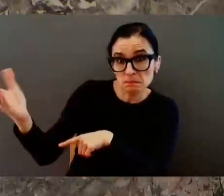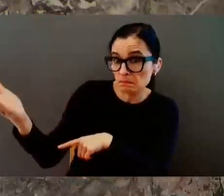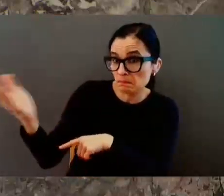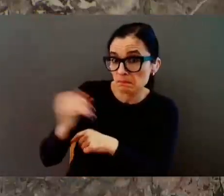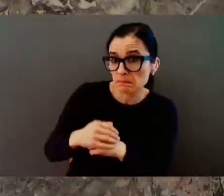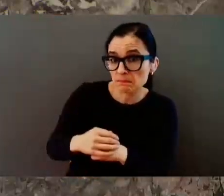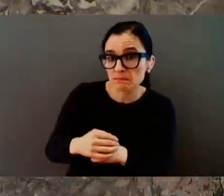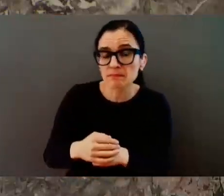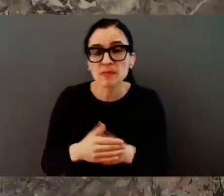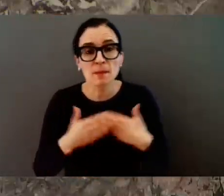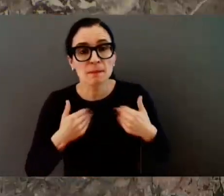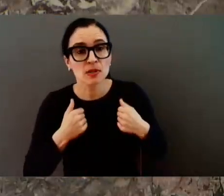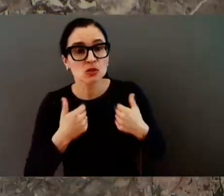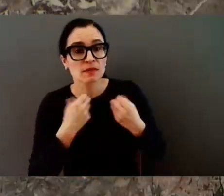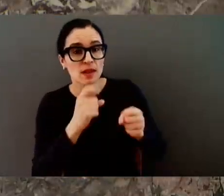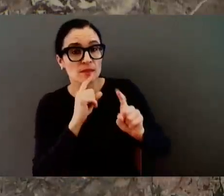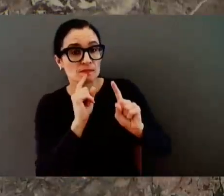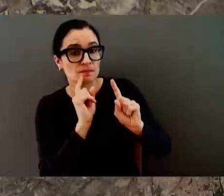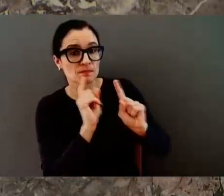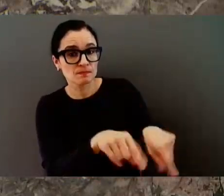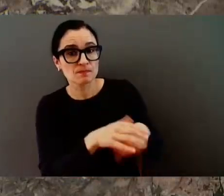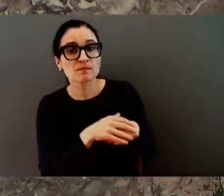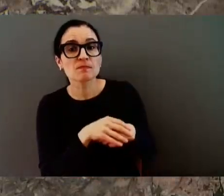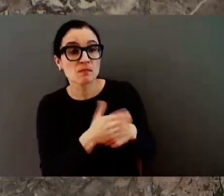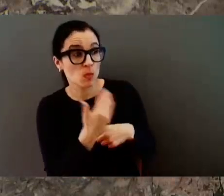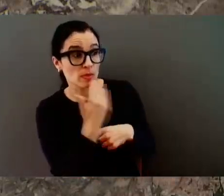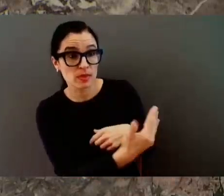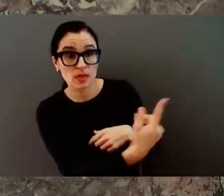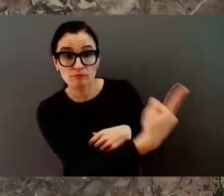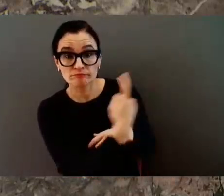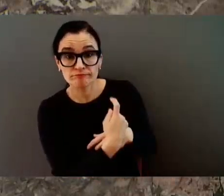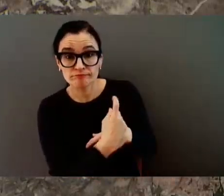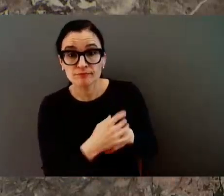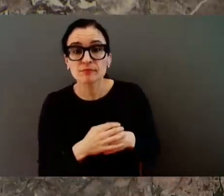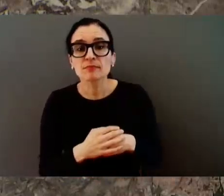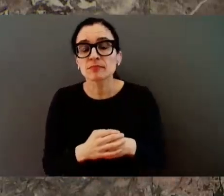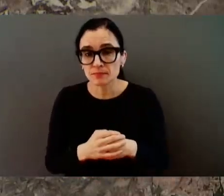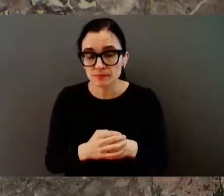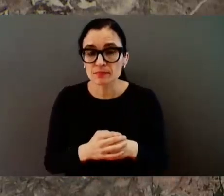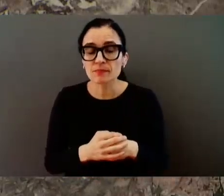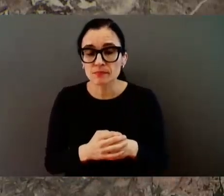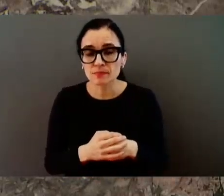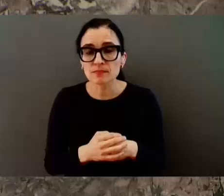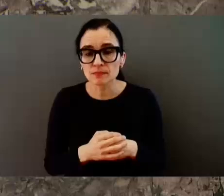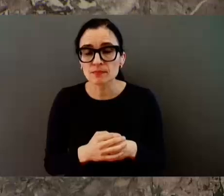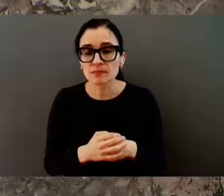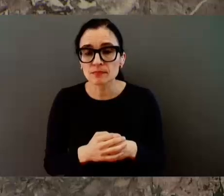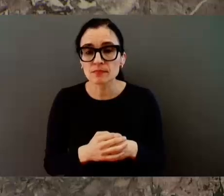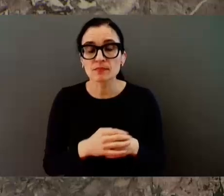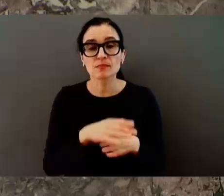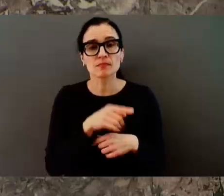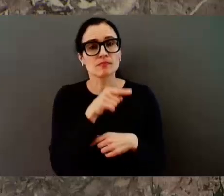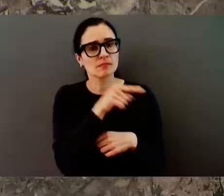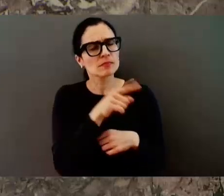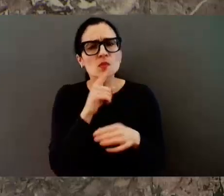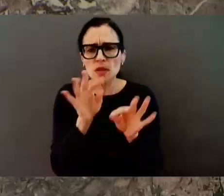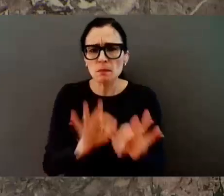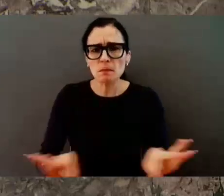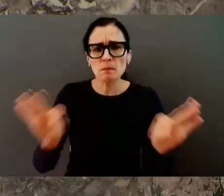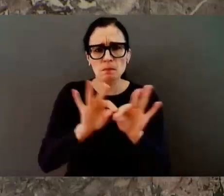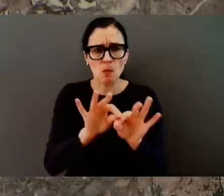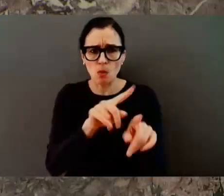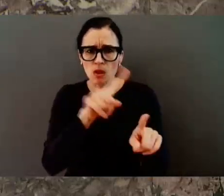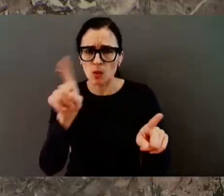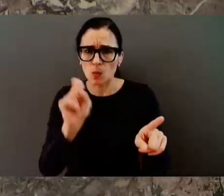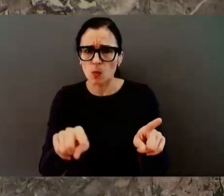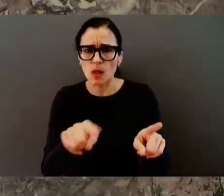member for the question and the question around supports, better supports for people living in rural and remote communities. We know that they face inequities when it